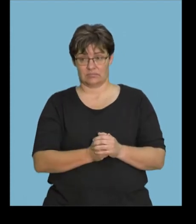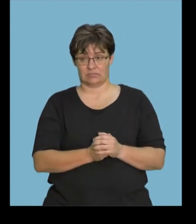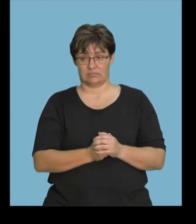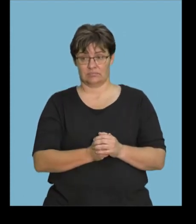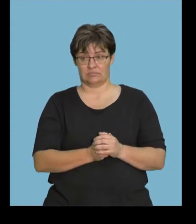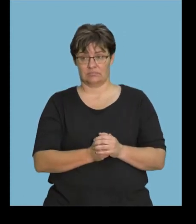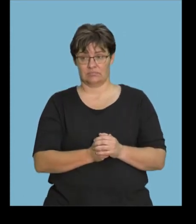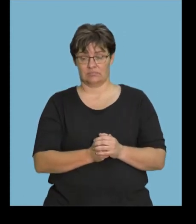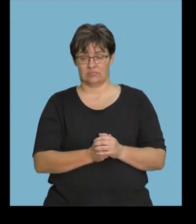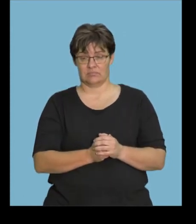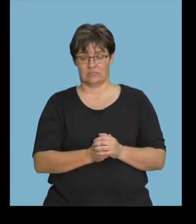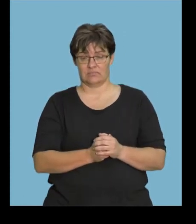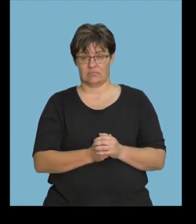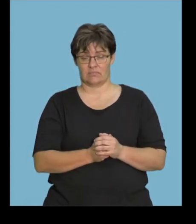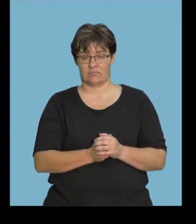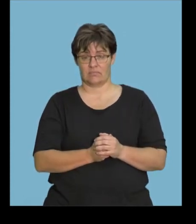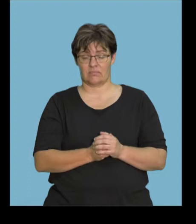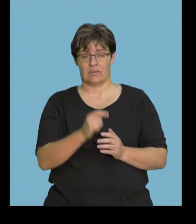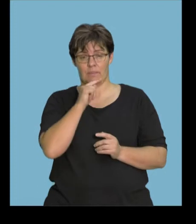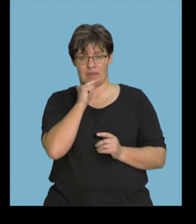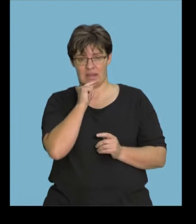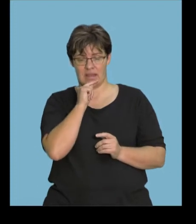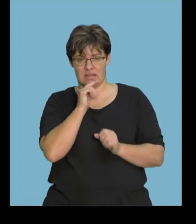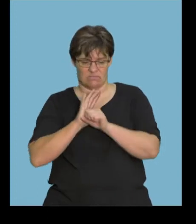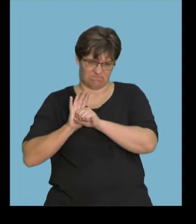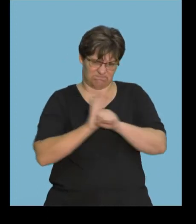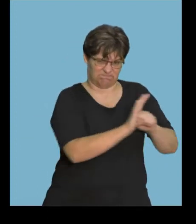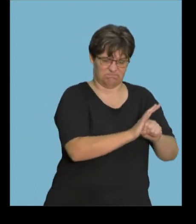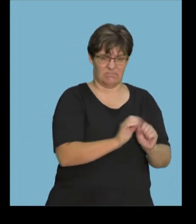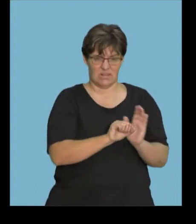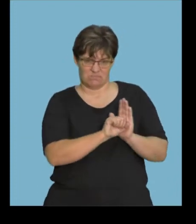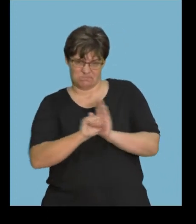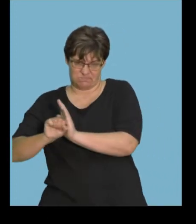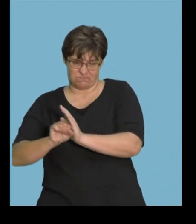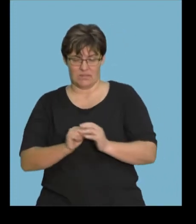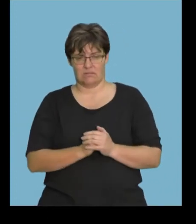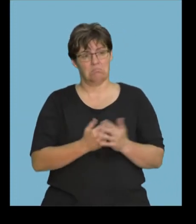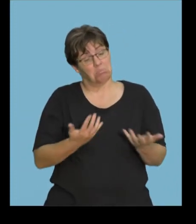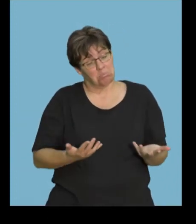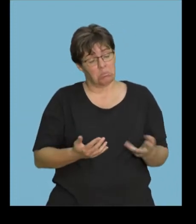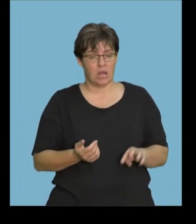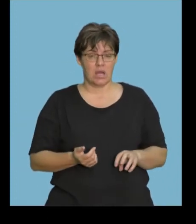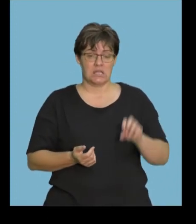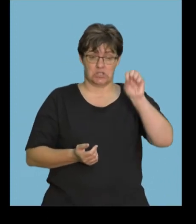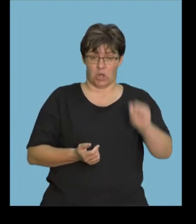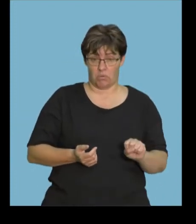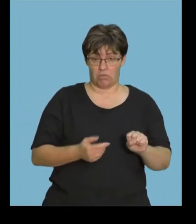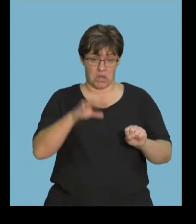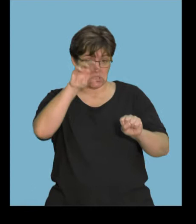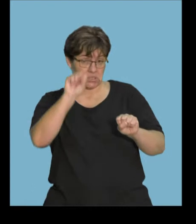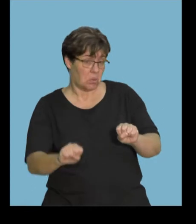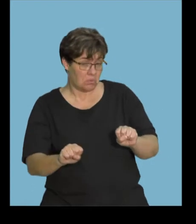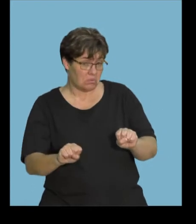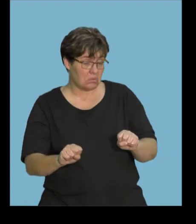So this is north and north, okay? The force is repulsion. What about if we had